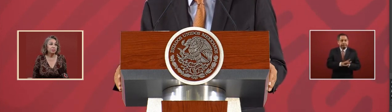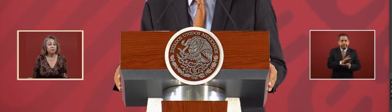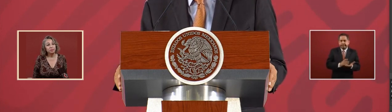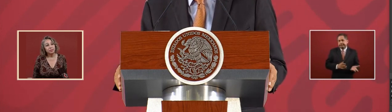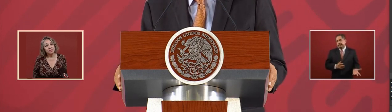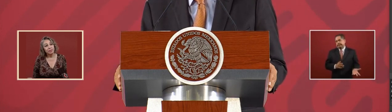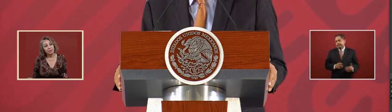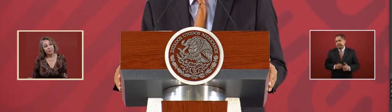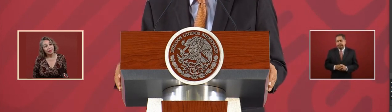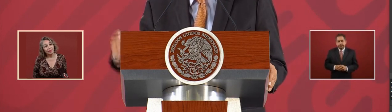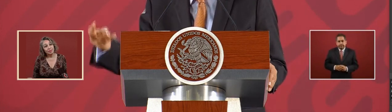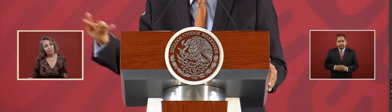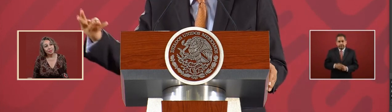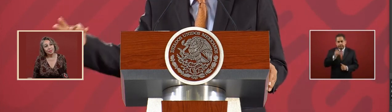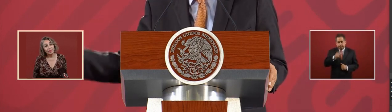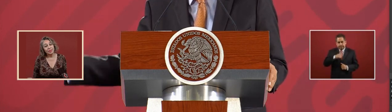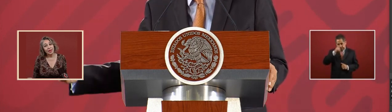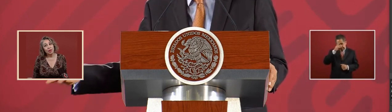influentialism,